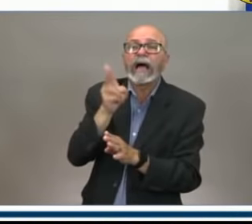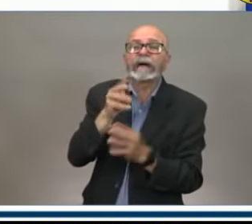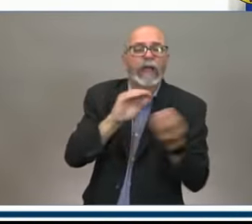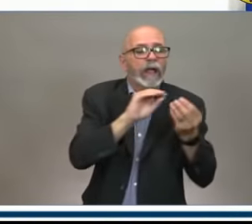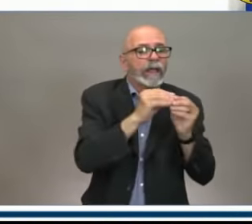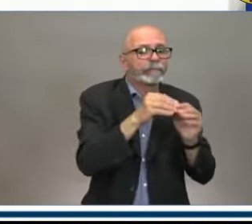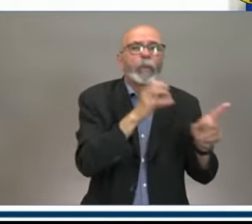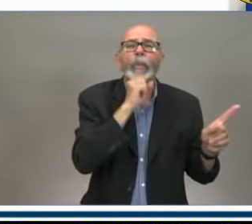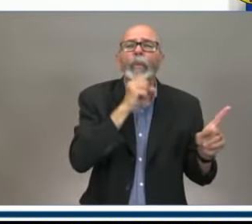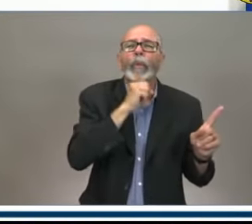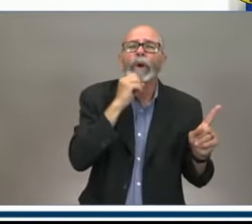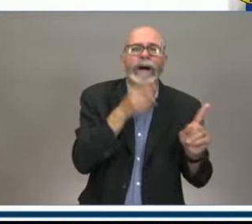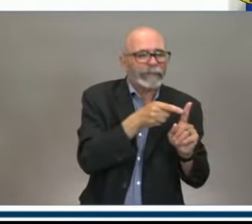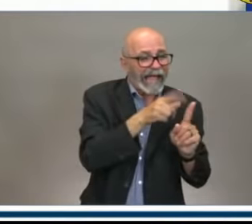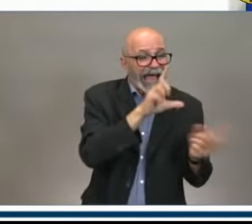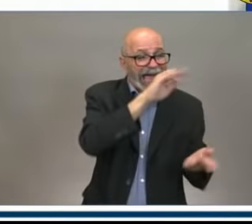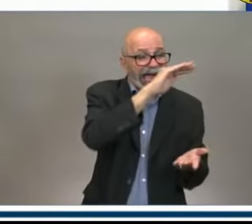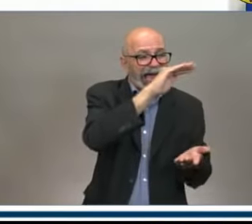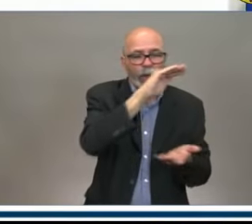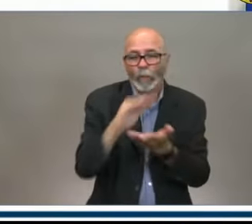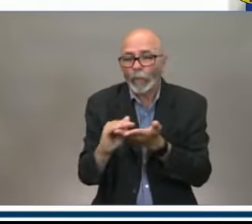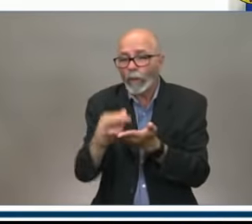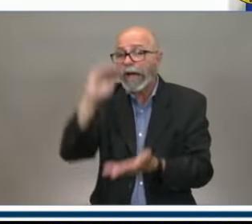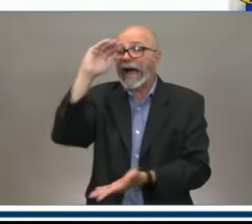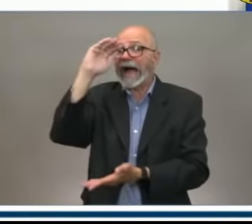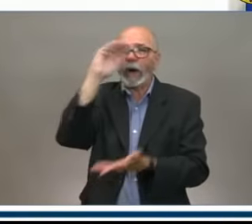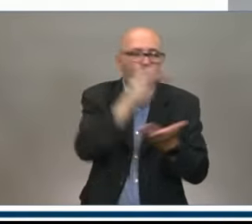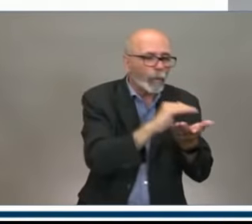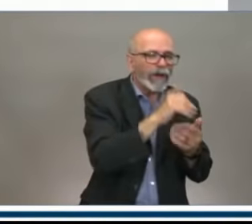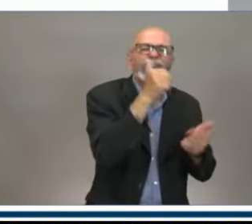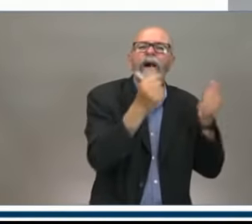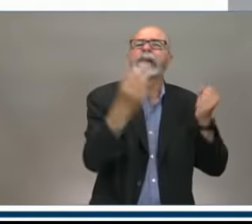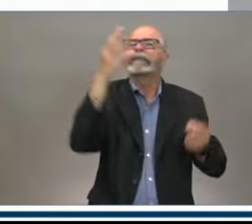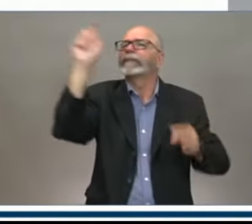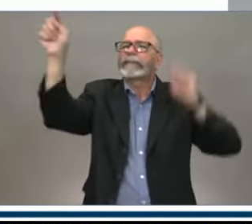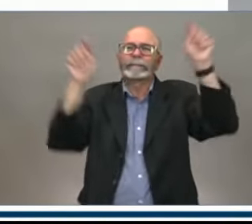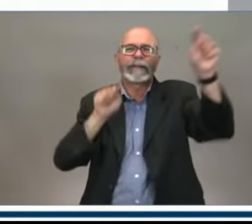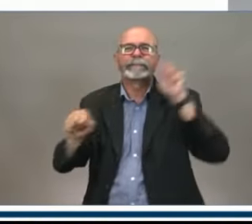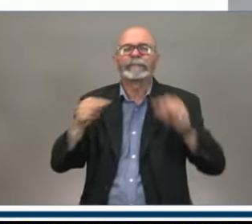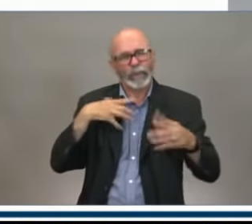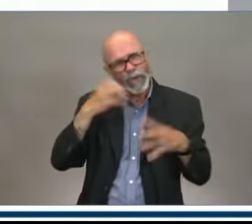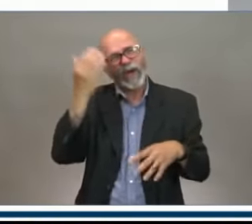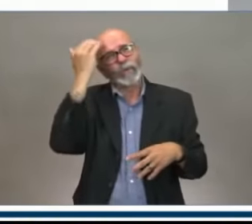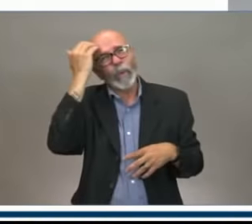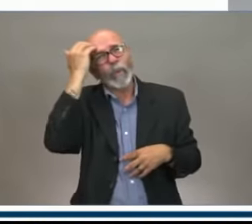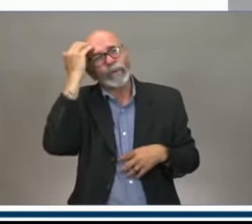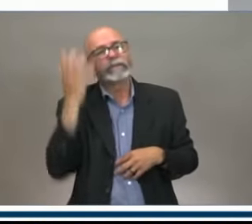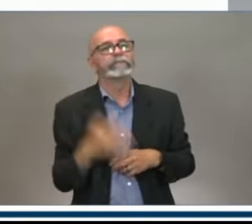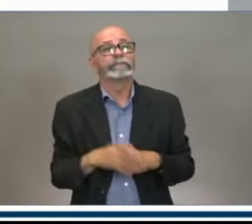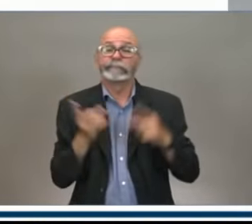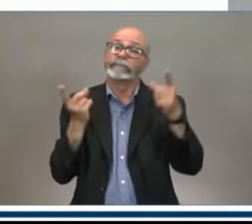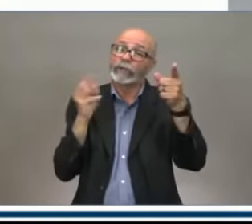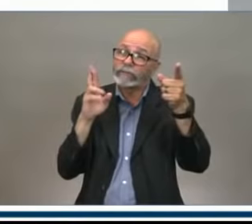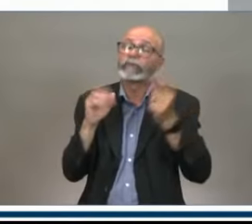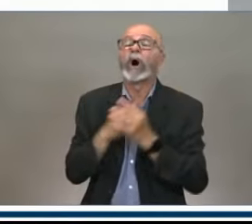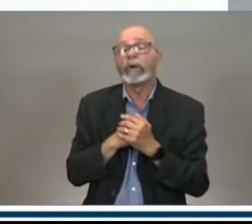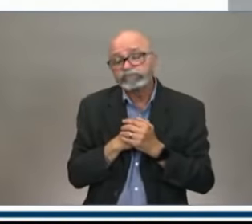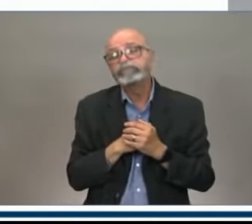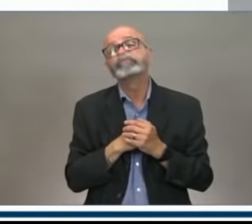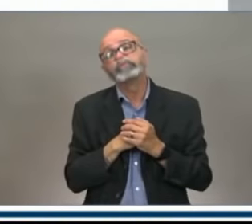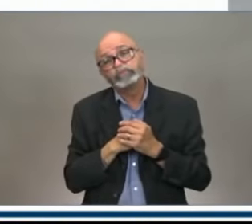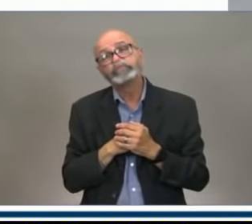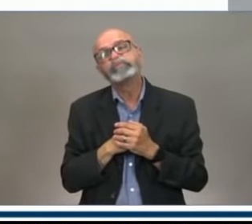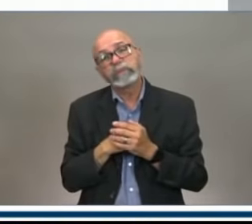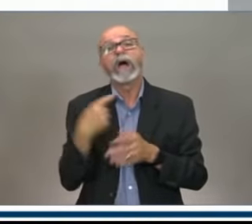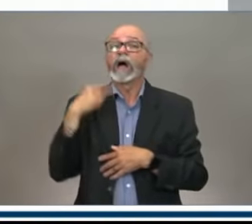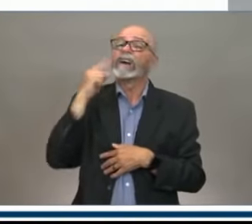many cases there were county by county? That's something we can consider, and looking back just for historical sake. The